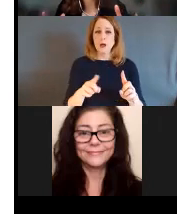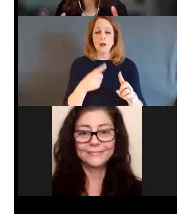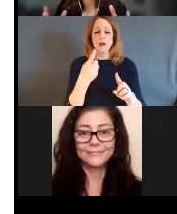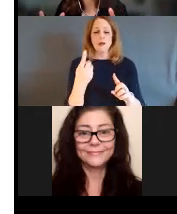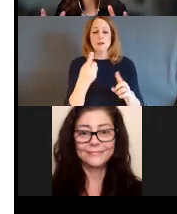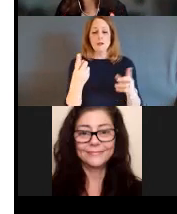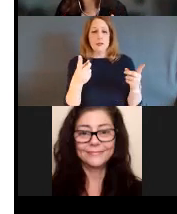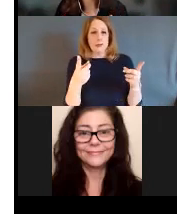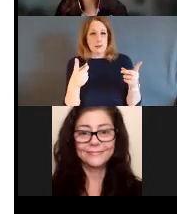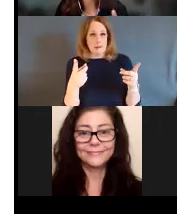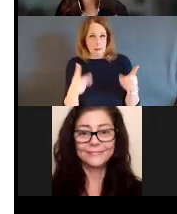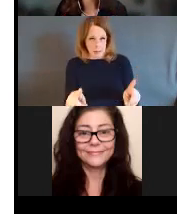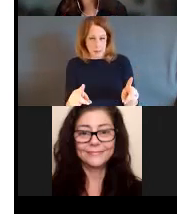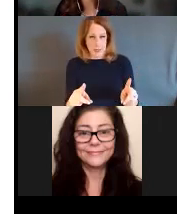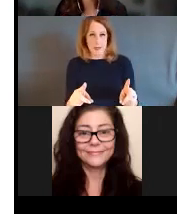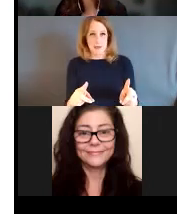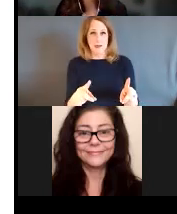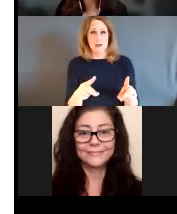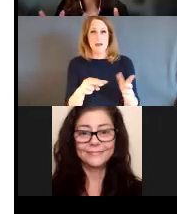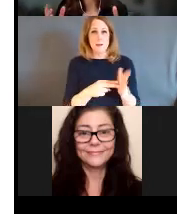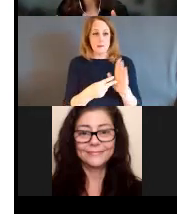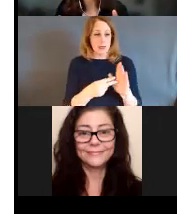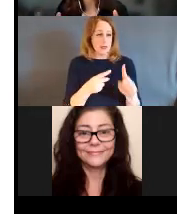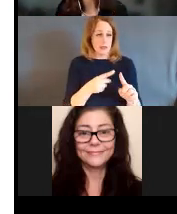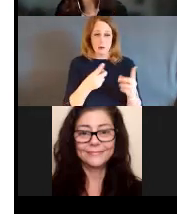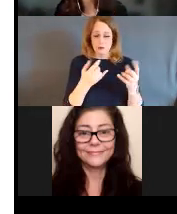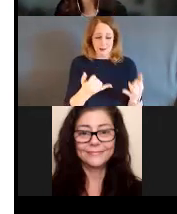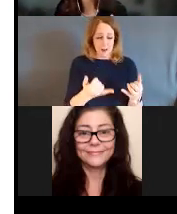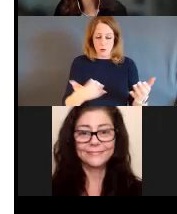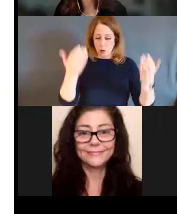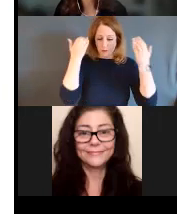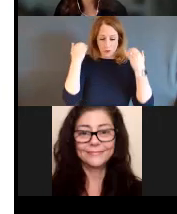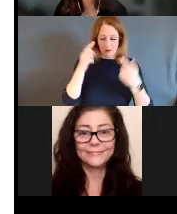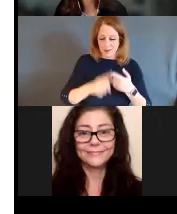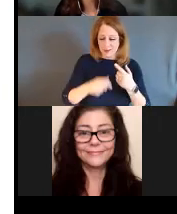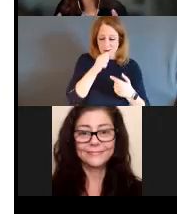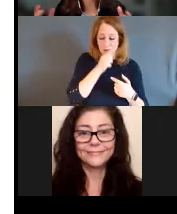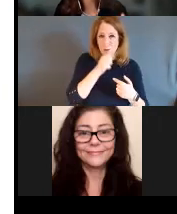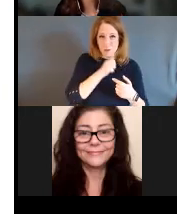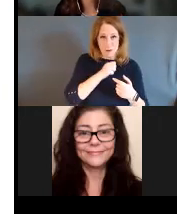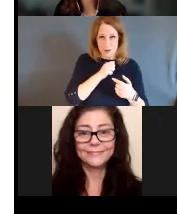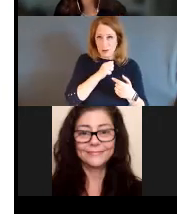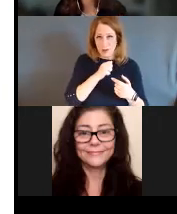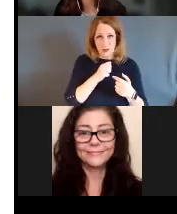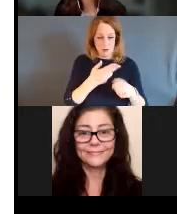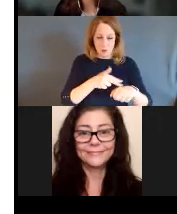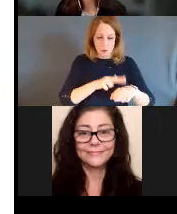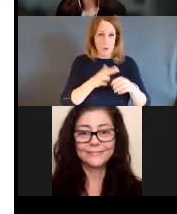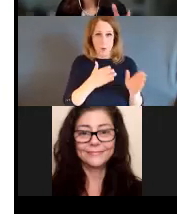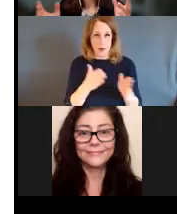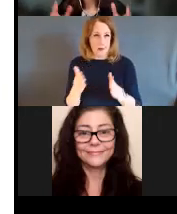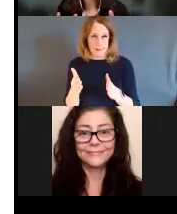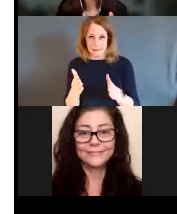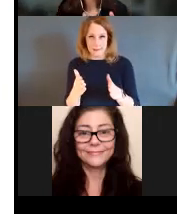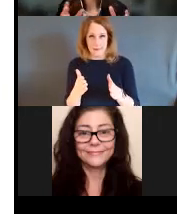made them be back into a state of overwhelm, or they're not able to cope by their normal means of coping or their normal problem-solving